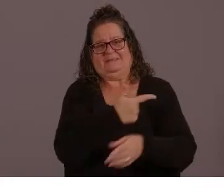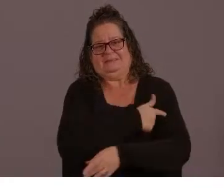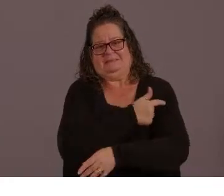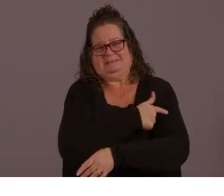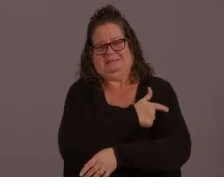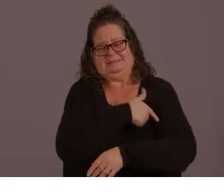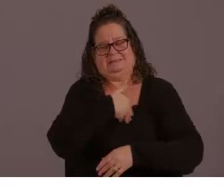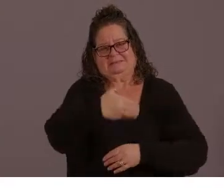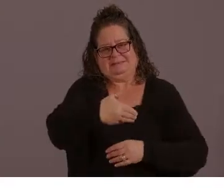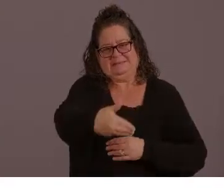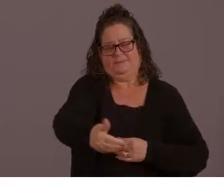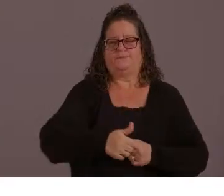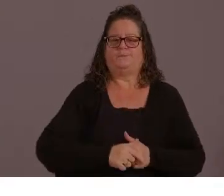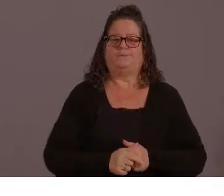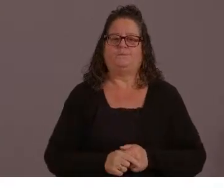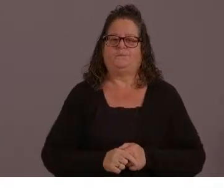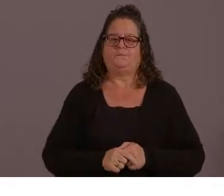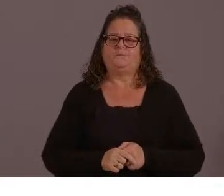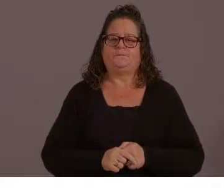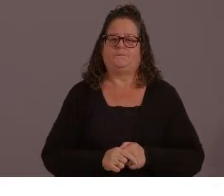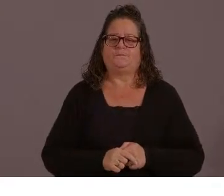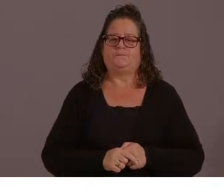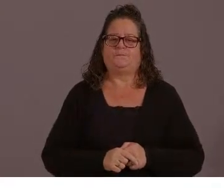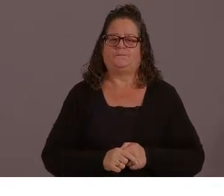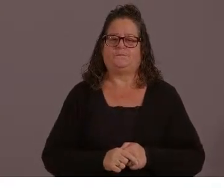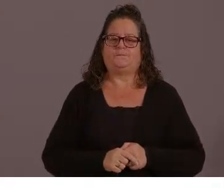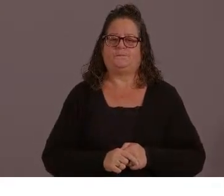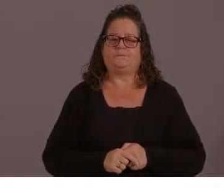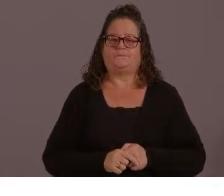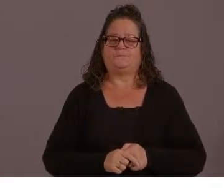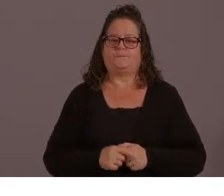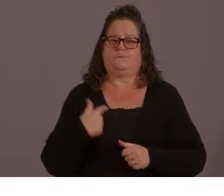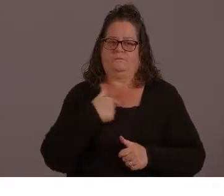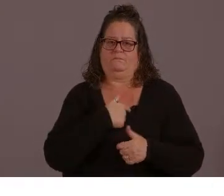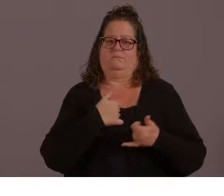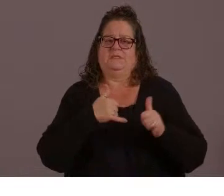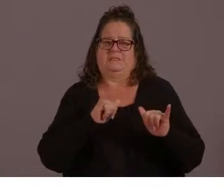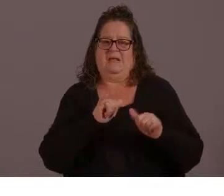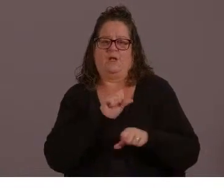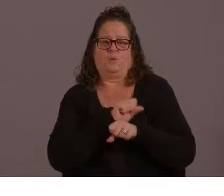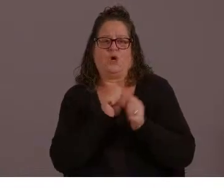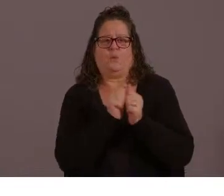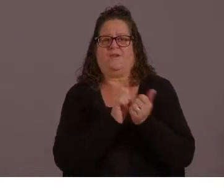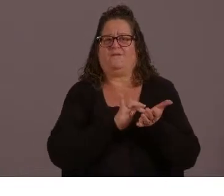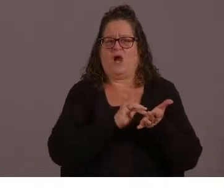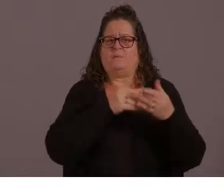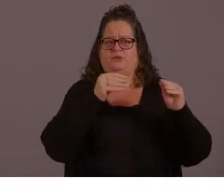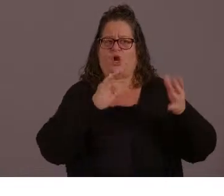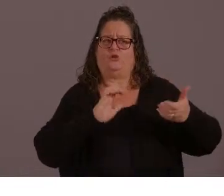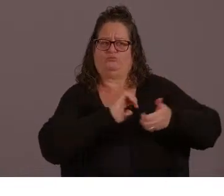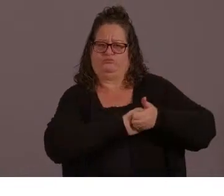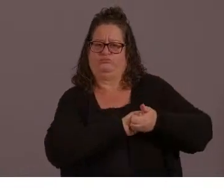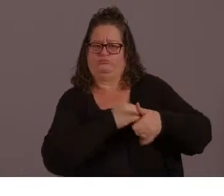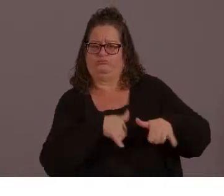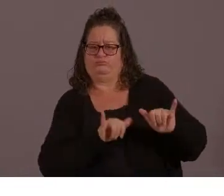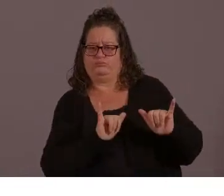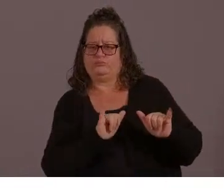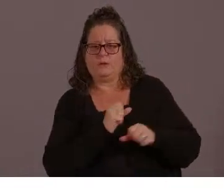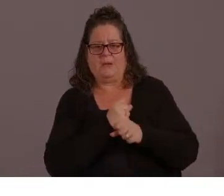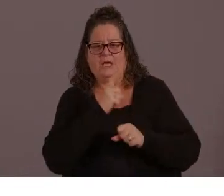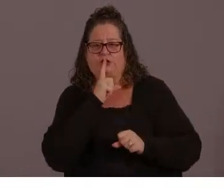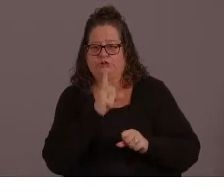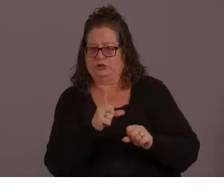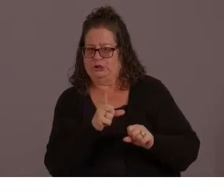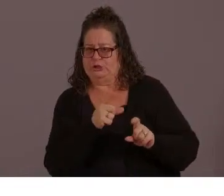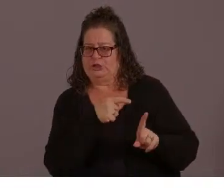far. We continue to work with our pharmacy partners to make sure that if there are